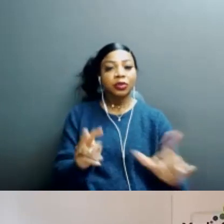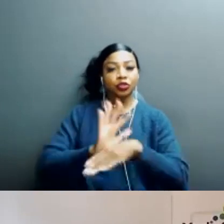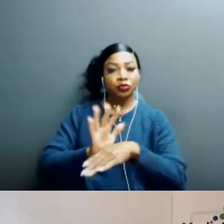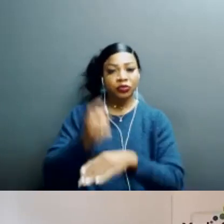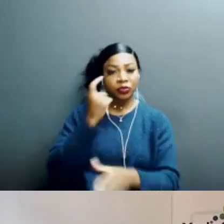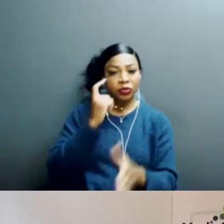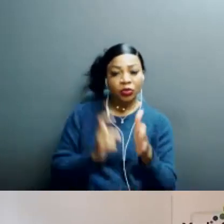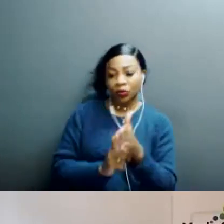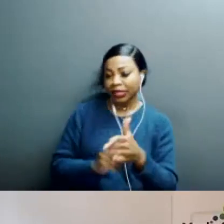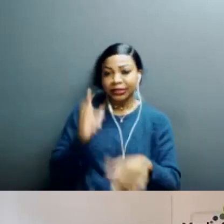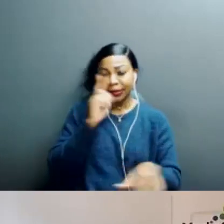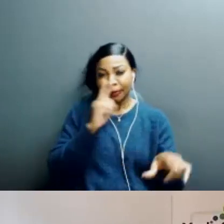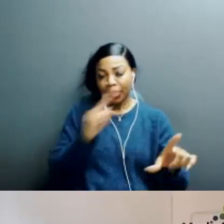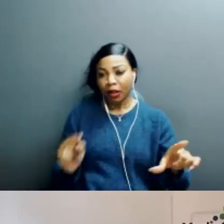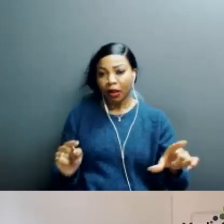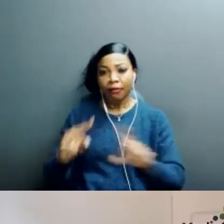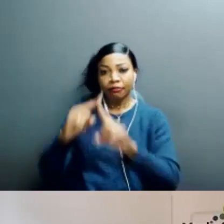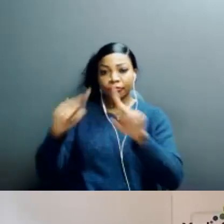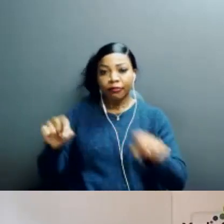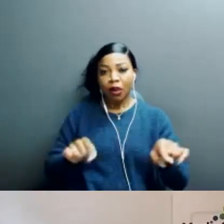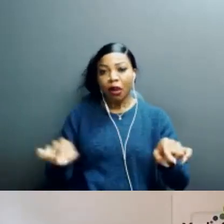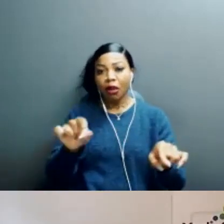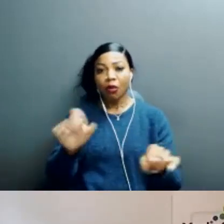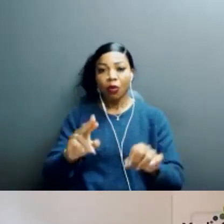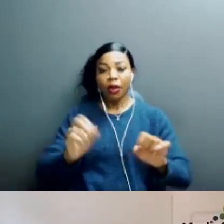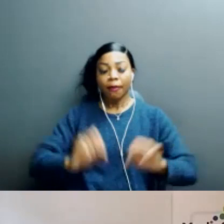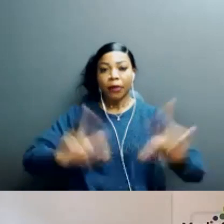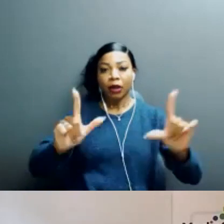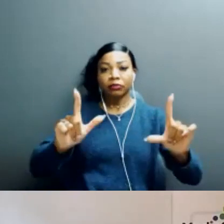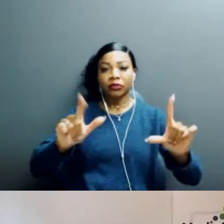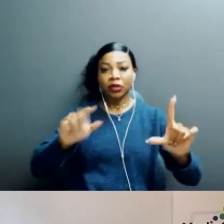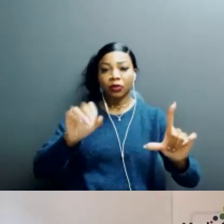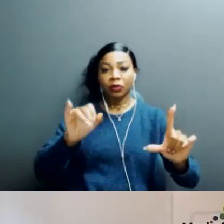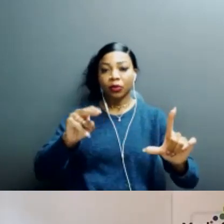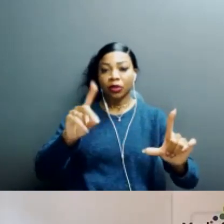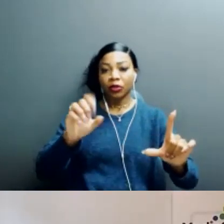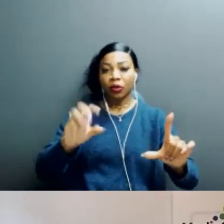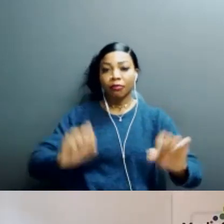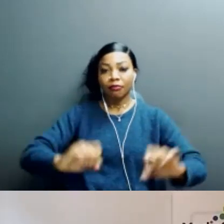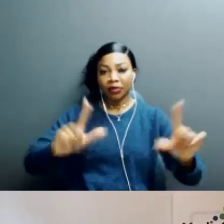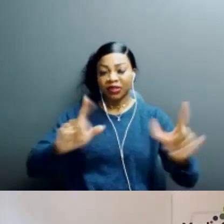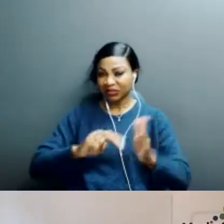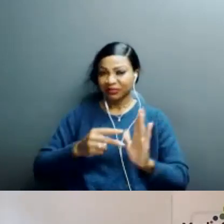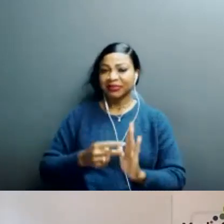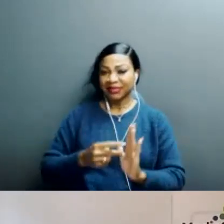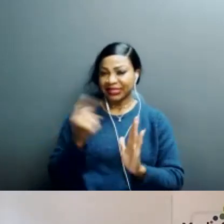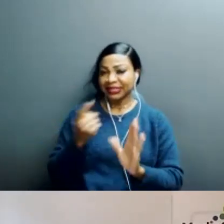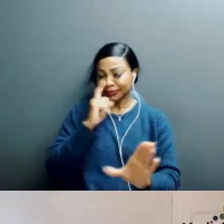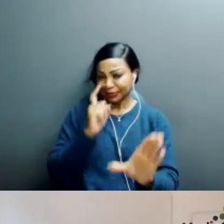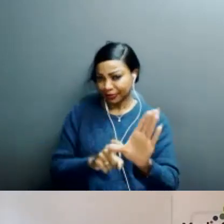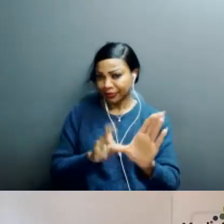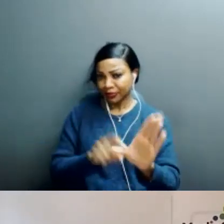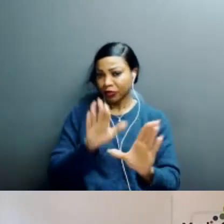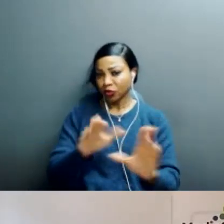or you see something a window pop up that could be an indicator that your endpoint has been compromised also